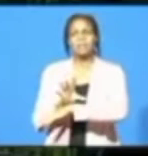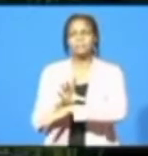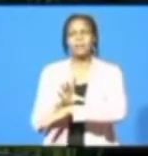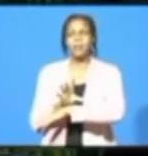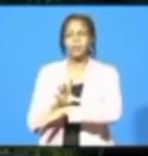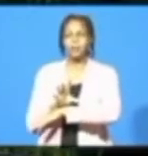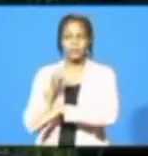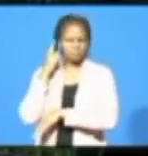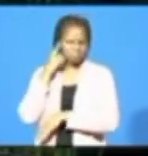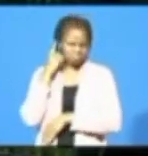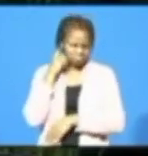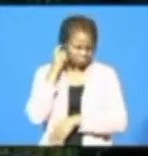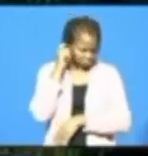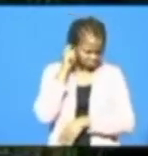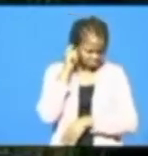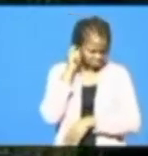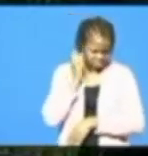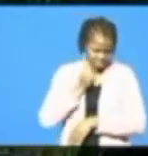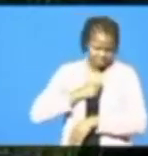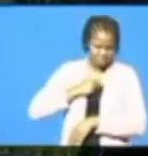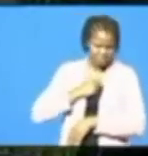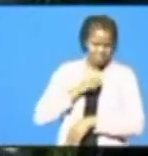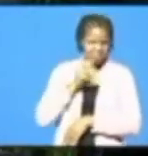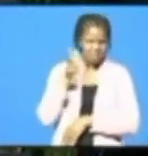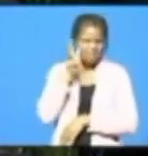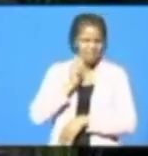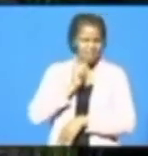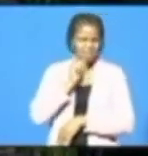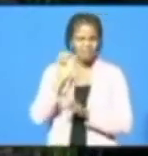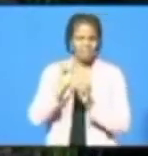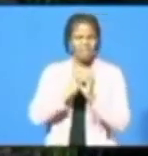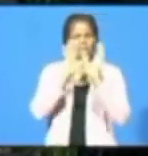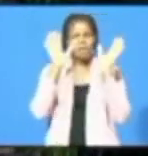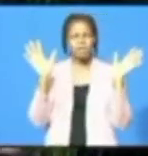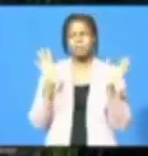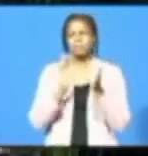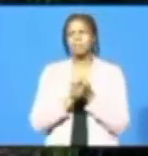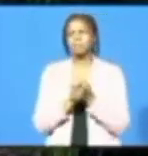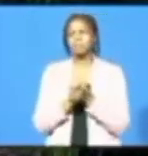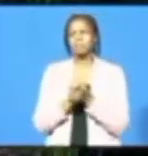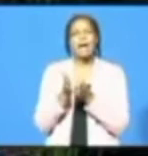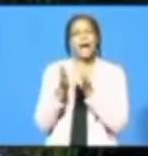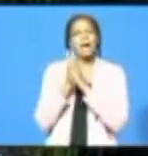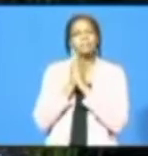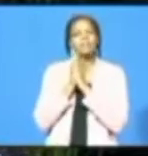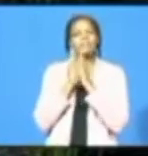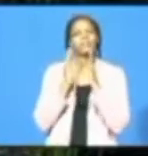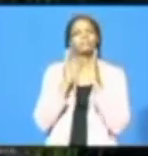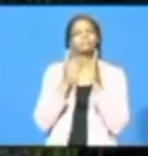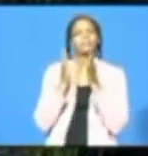And he was asked to pray for the opening